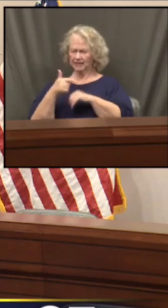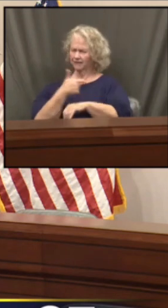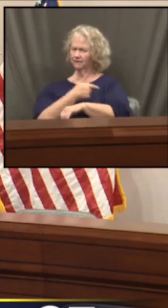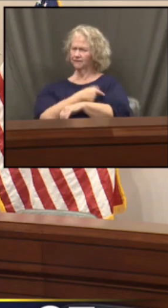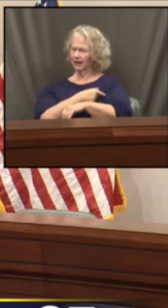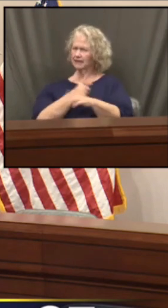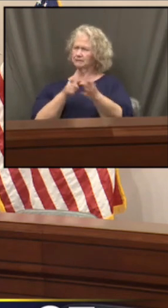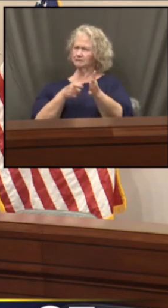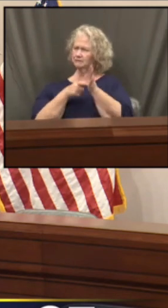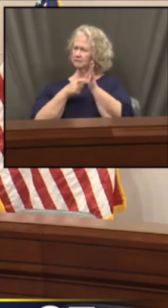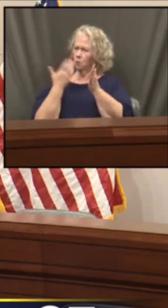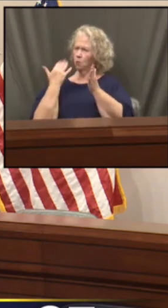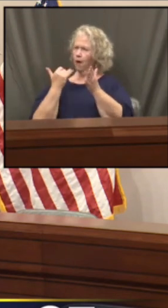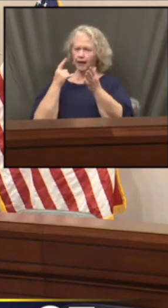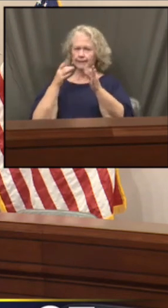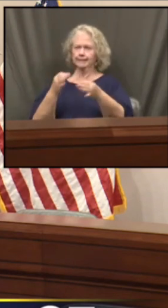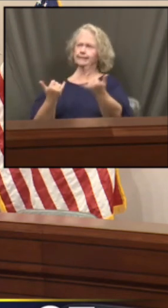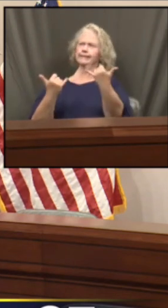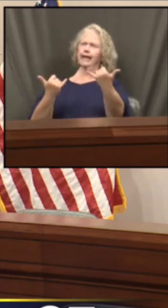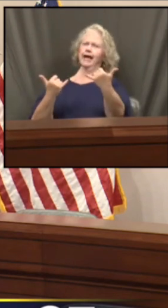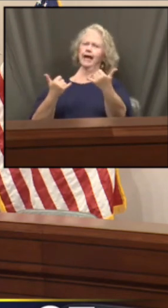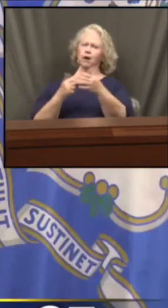was necessary now?